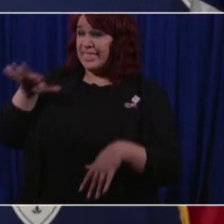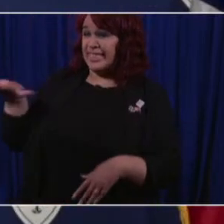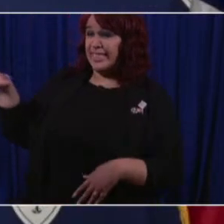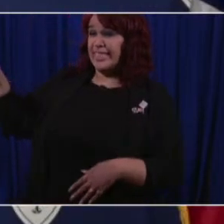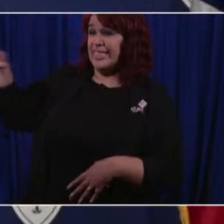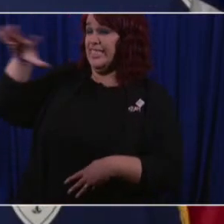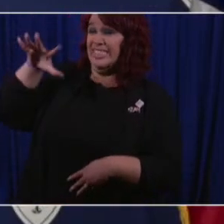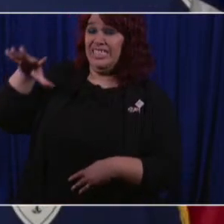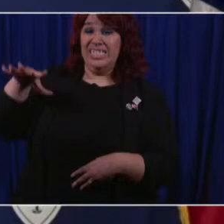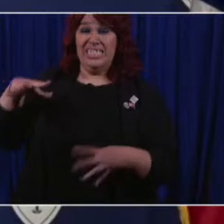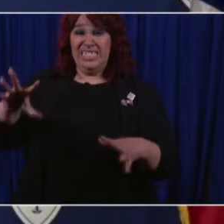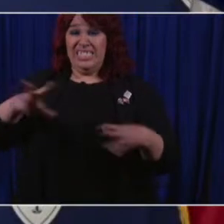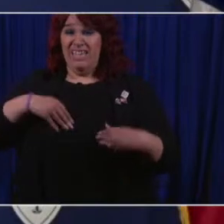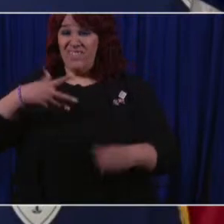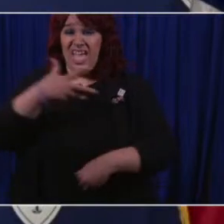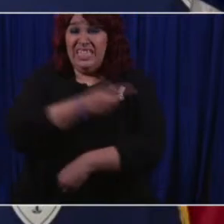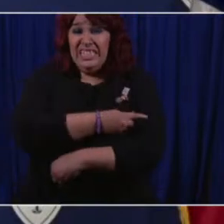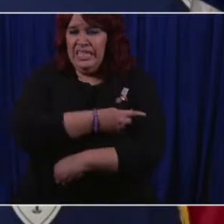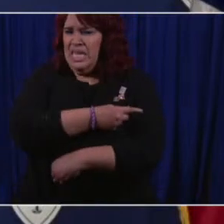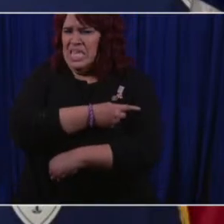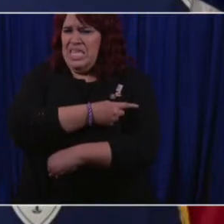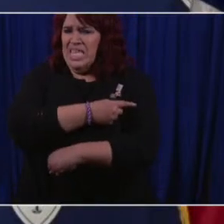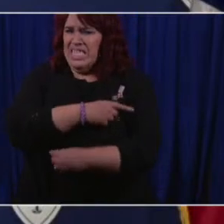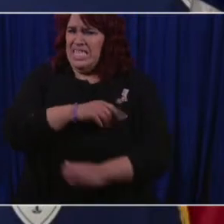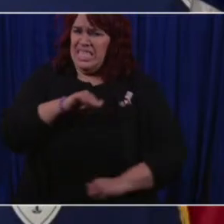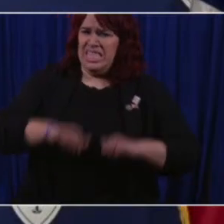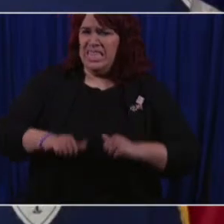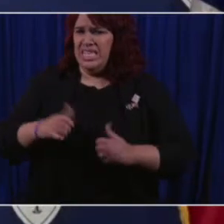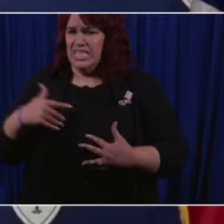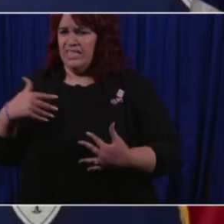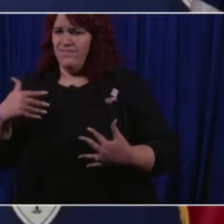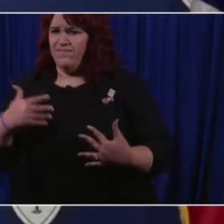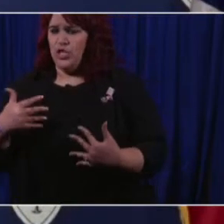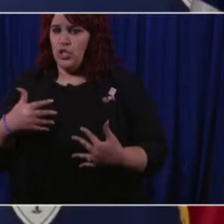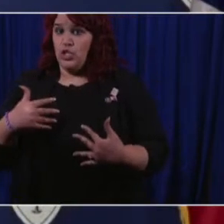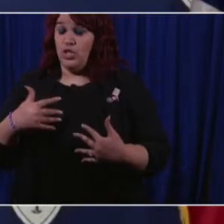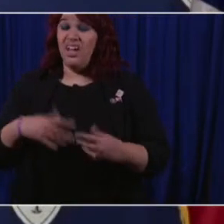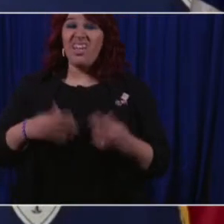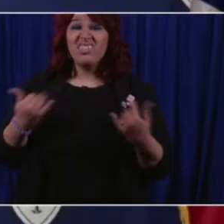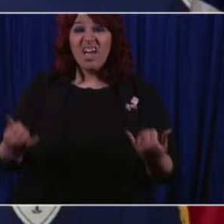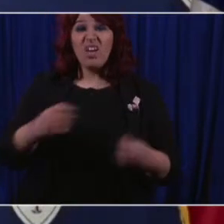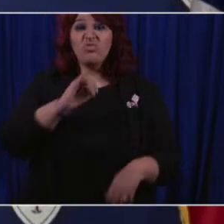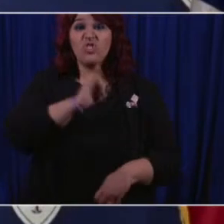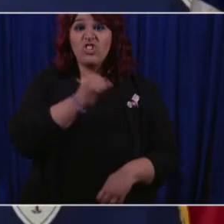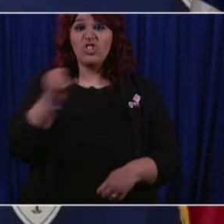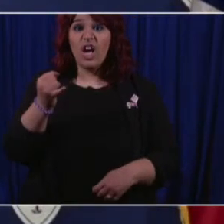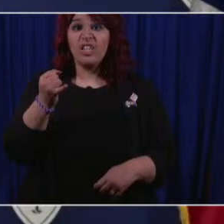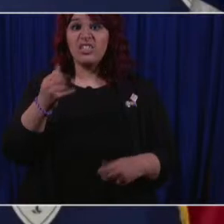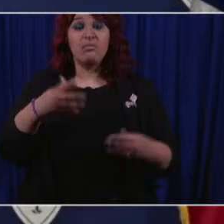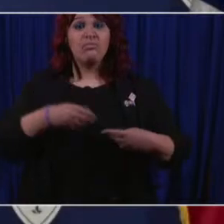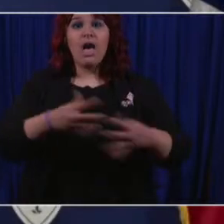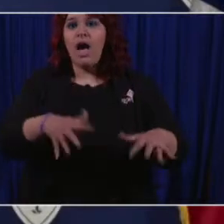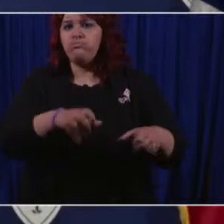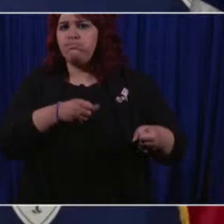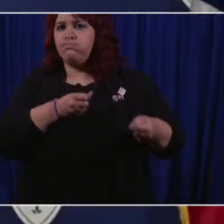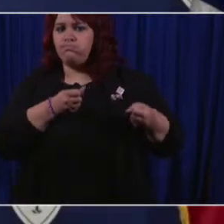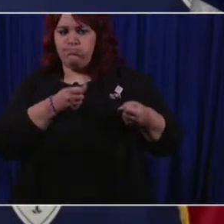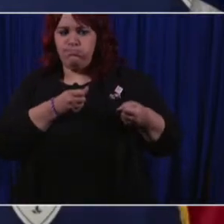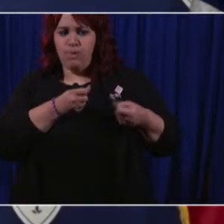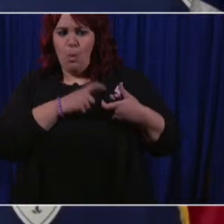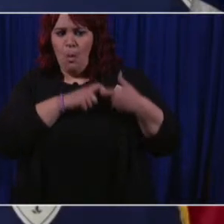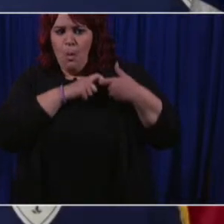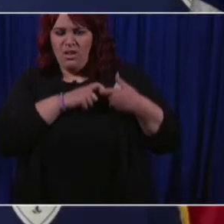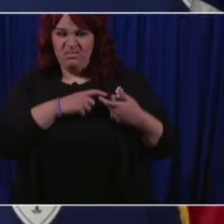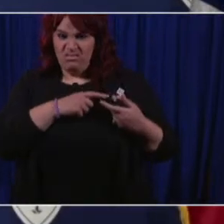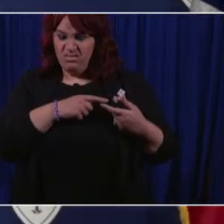Johnson vaccine, how concerned are you that will add to the hesitancy in the area? I know it's across the state. Well, that's a good